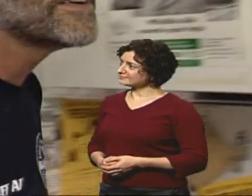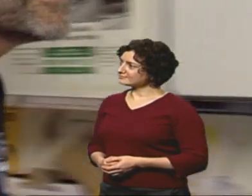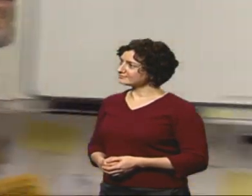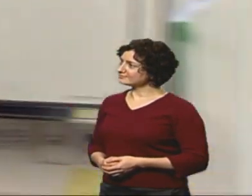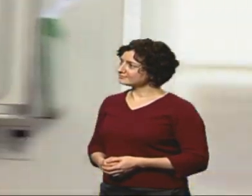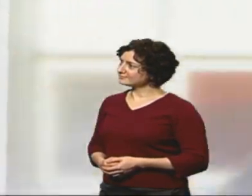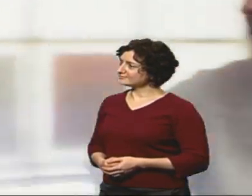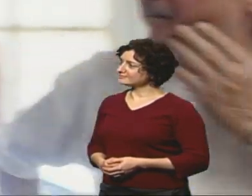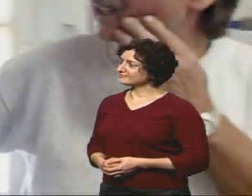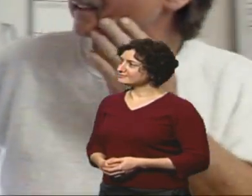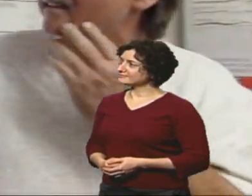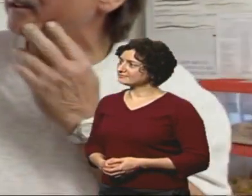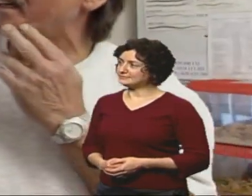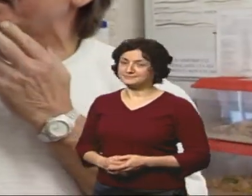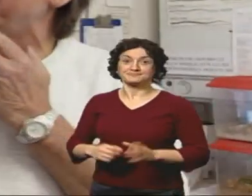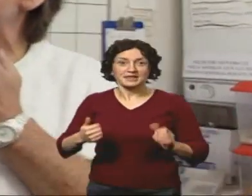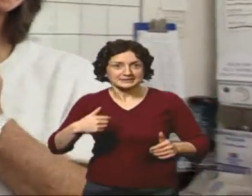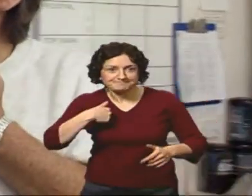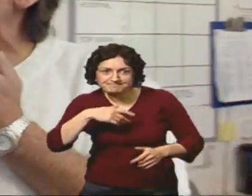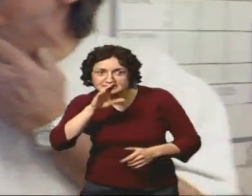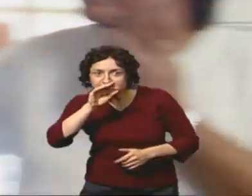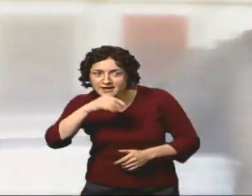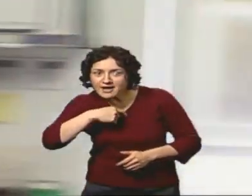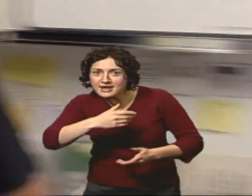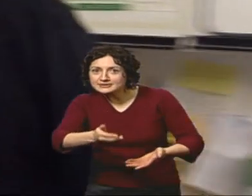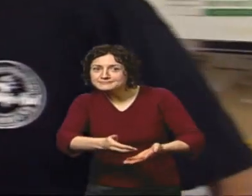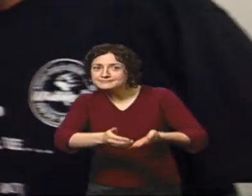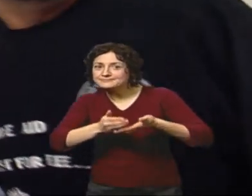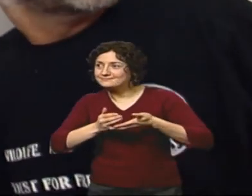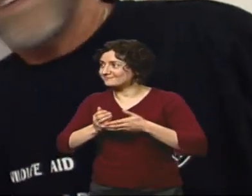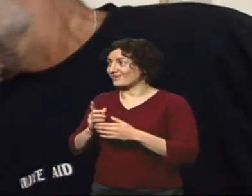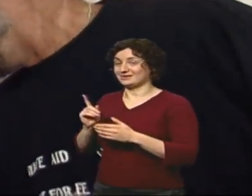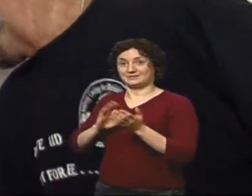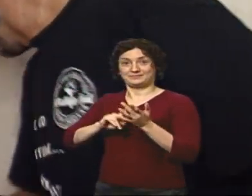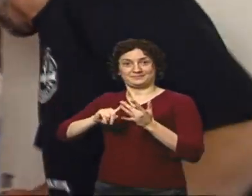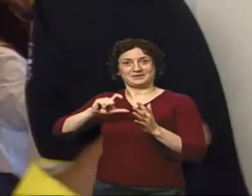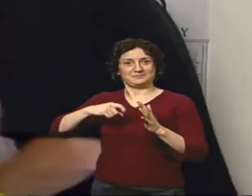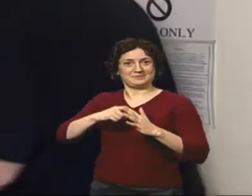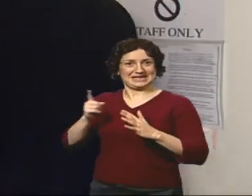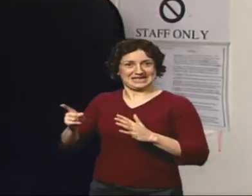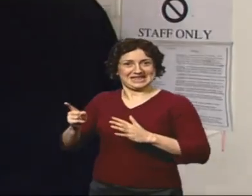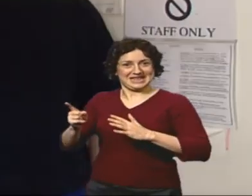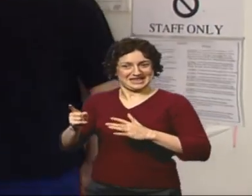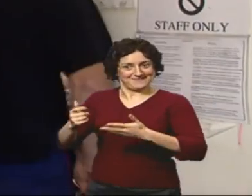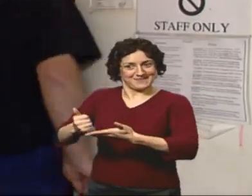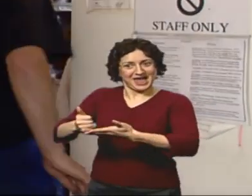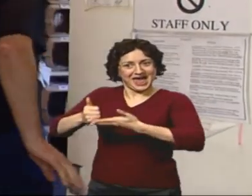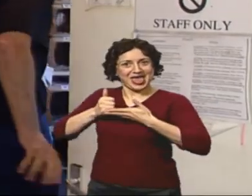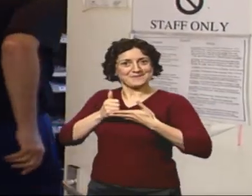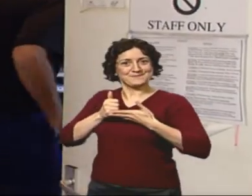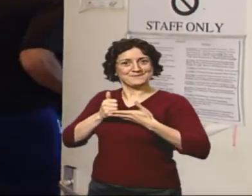Hi, we just come to collect some ducks. Oh, yes, 2 ducks, right. so we got to One of release. ones, yeah. One of our helpers, Mick Wilson, came to release the duck I had examined